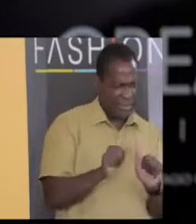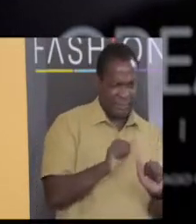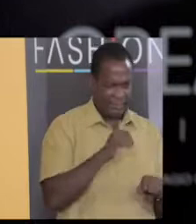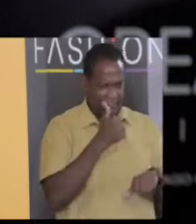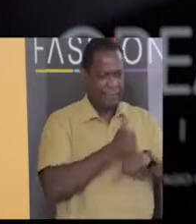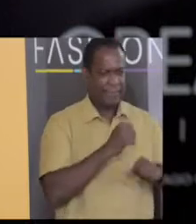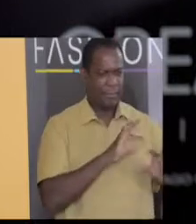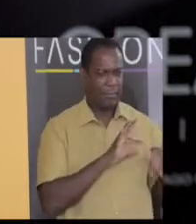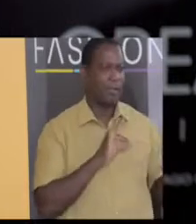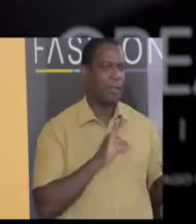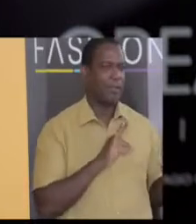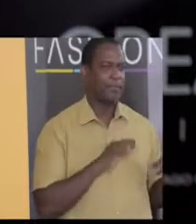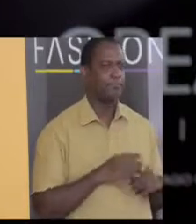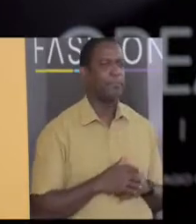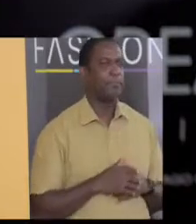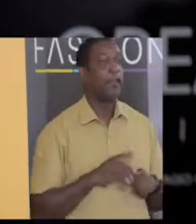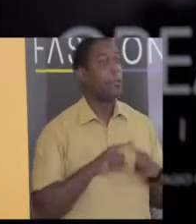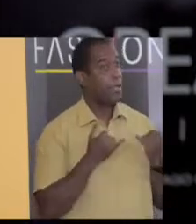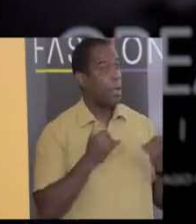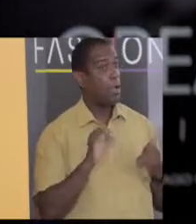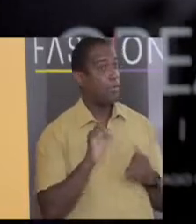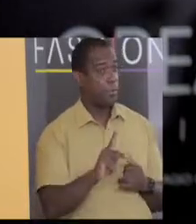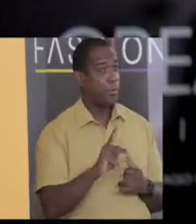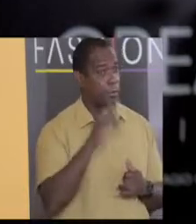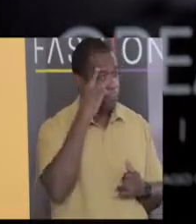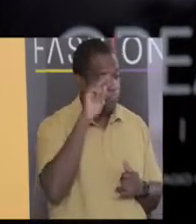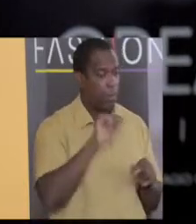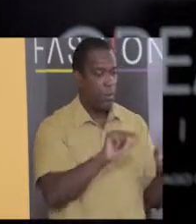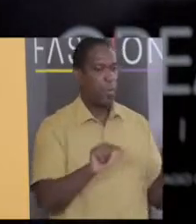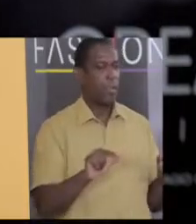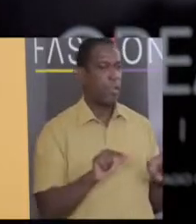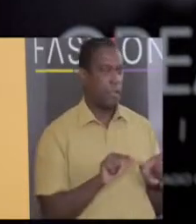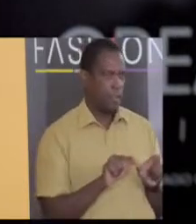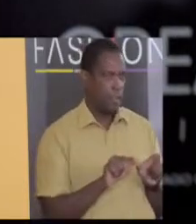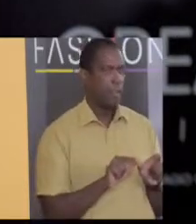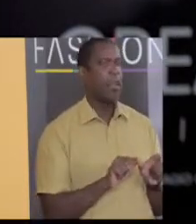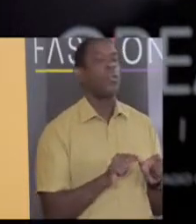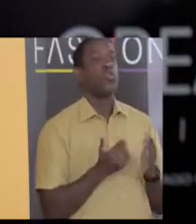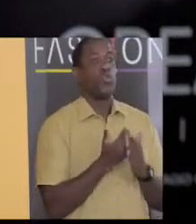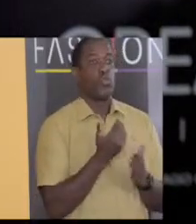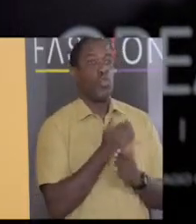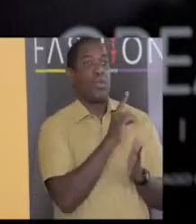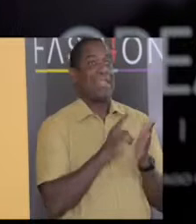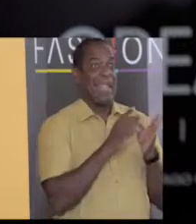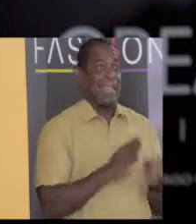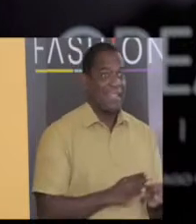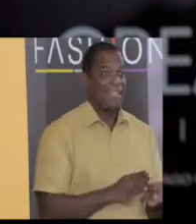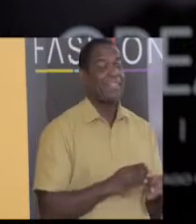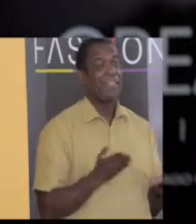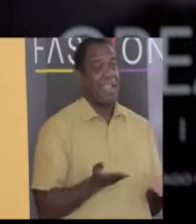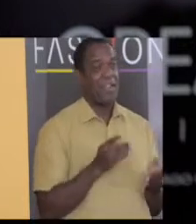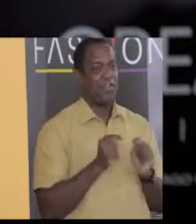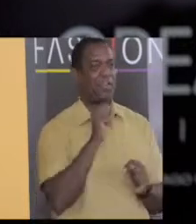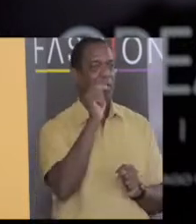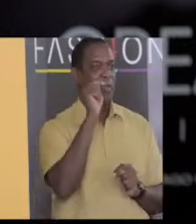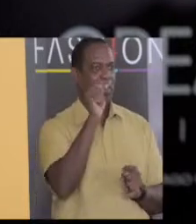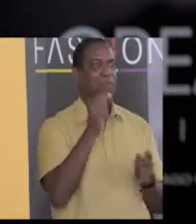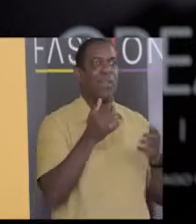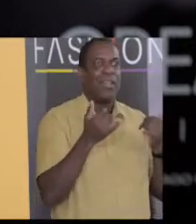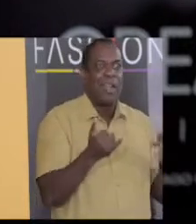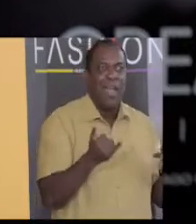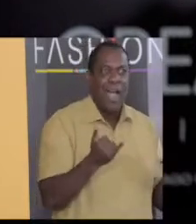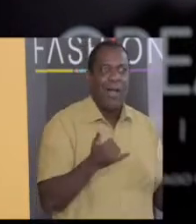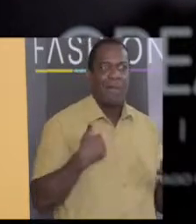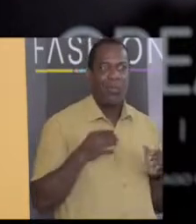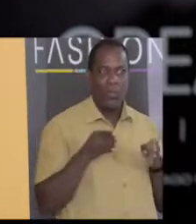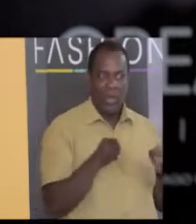establish their brand. But this is an opportunity now for our local upcoming designers in